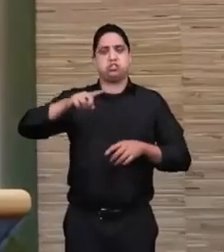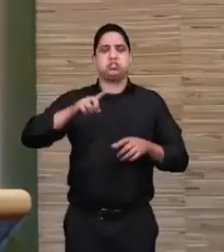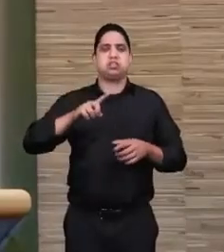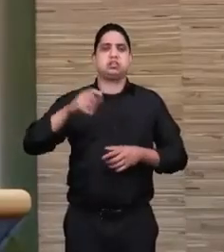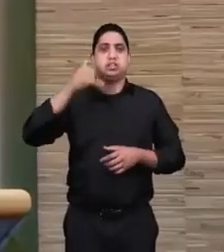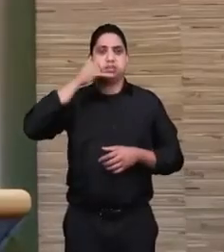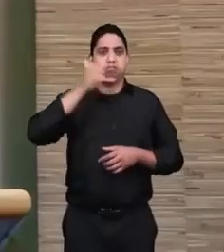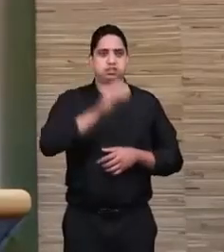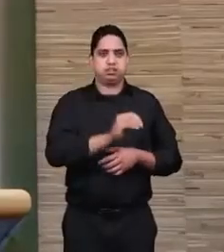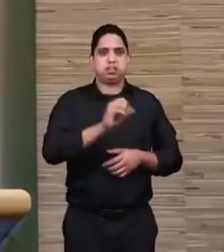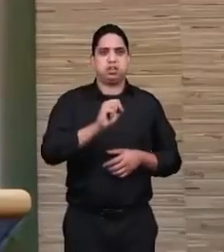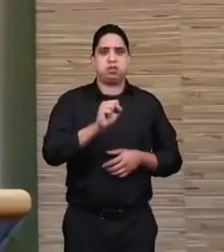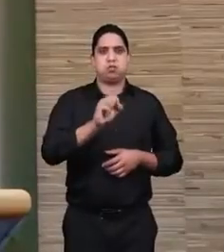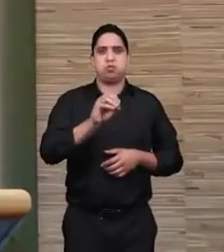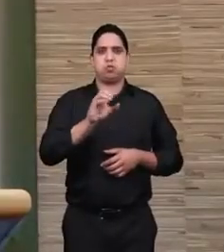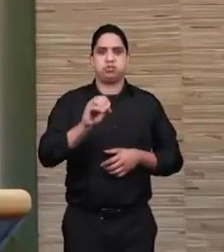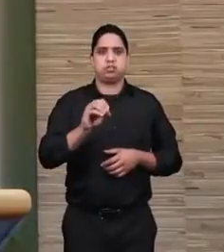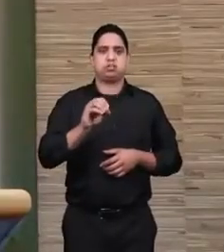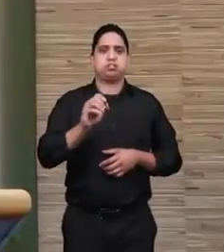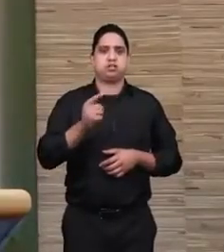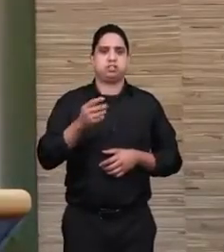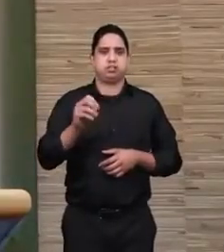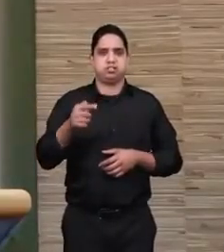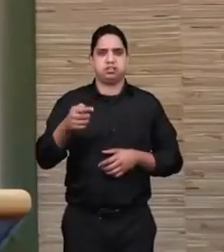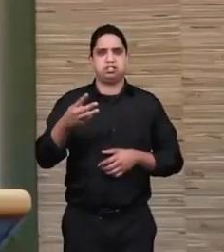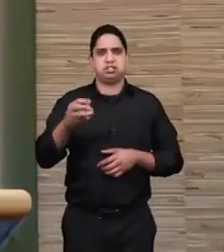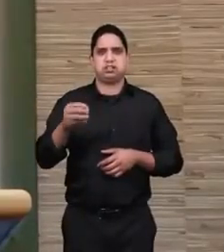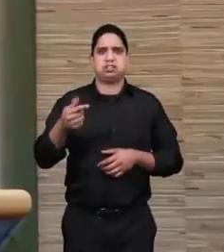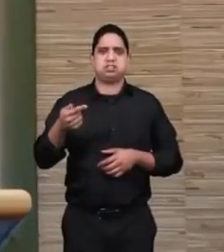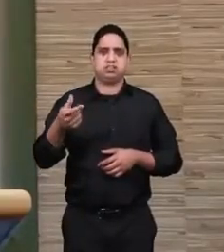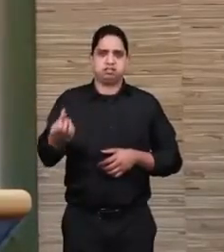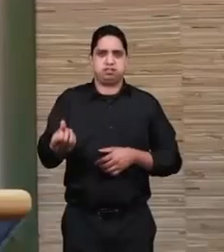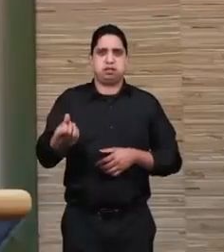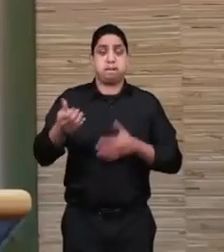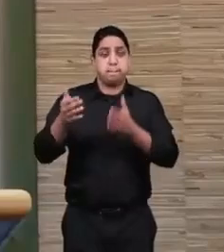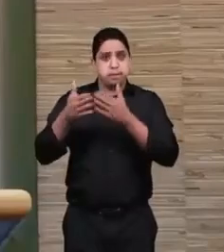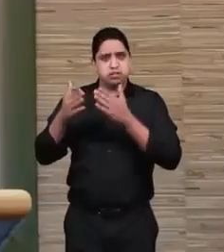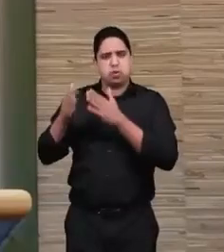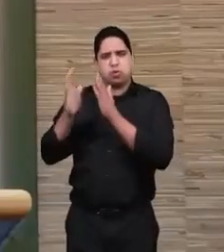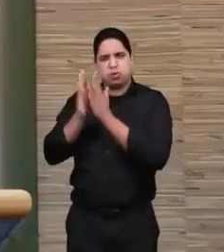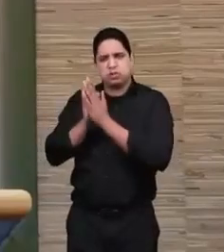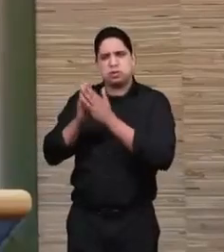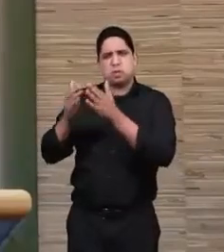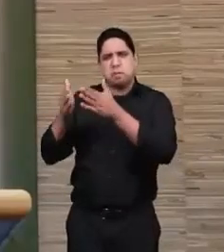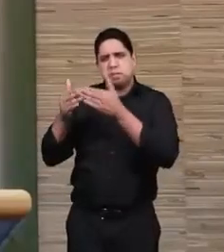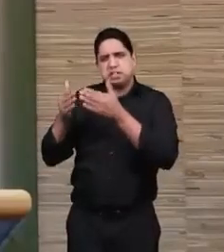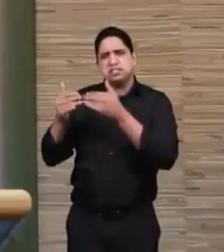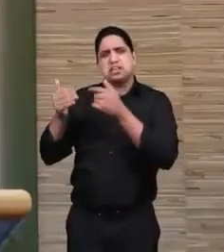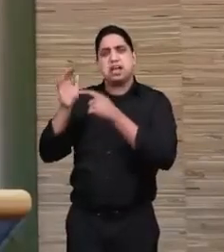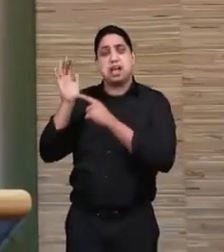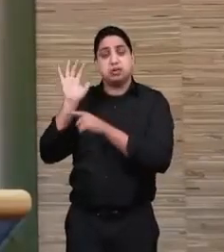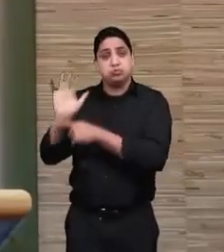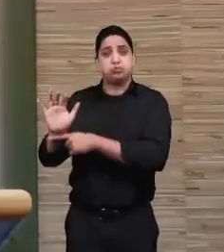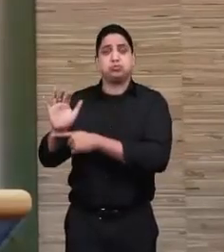0800 number asking for prayer, for help, people who are deciding, committing, and there's a